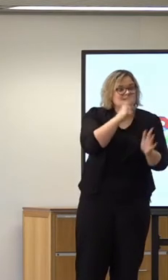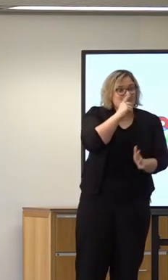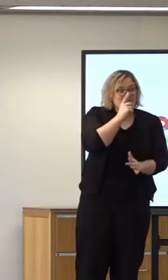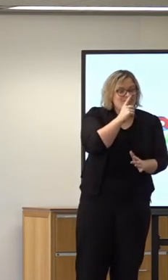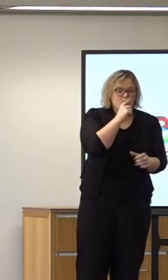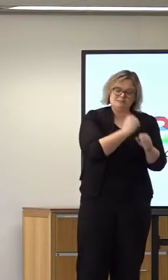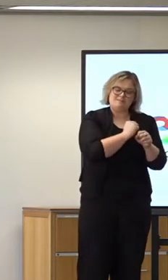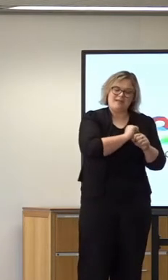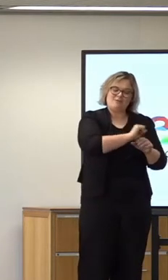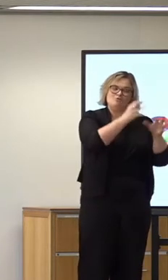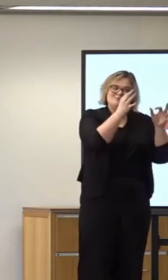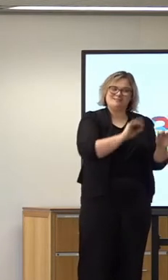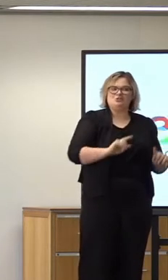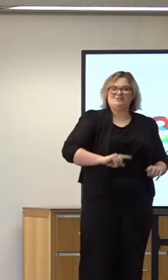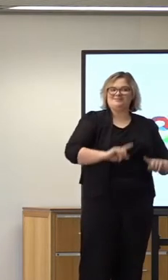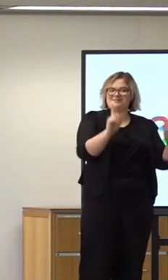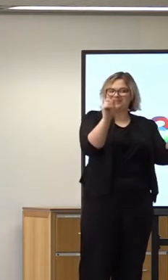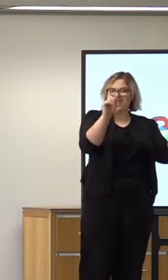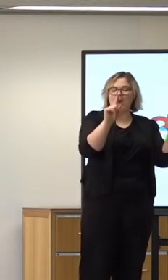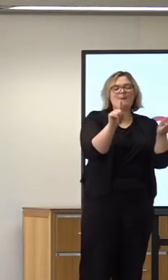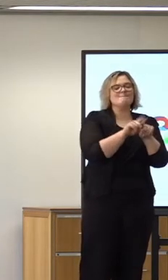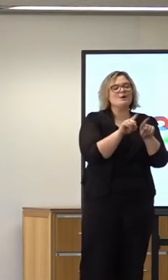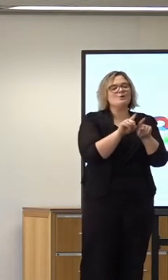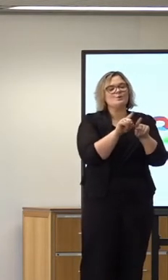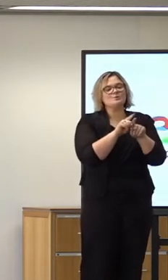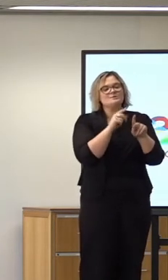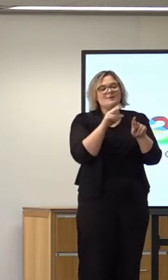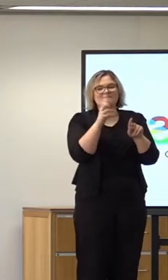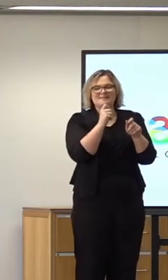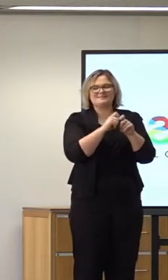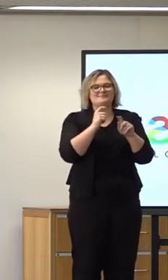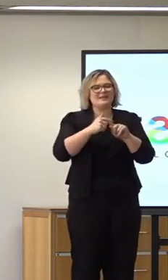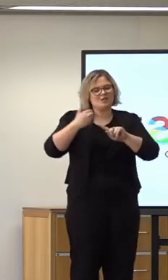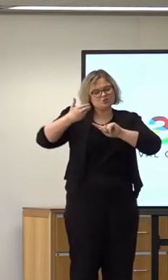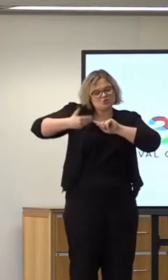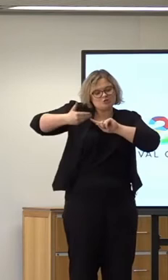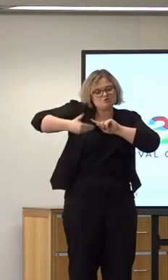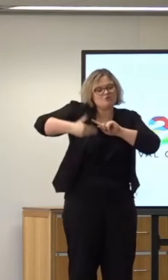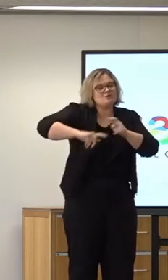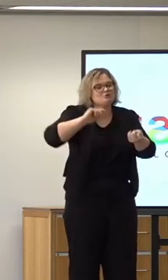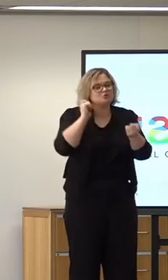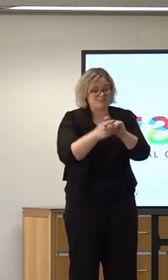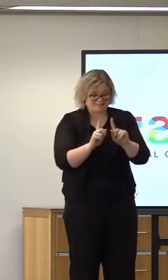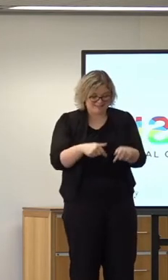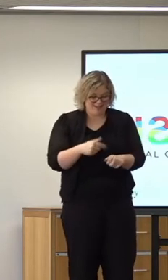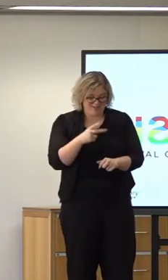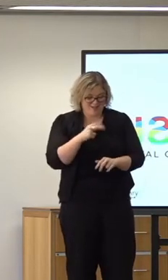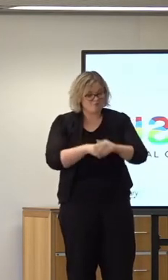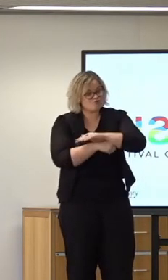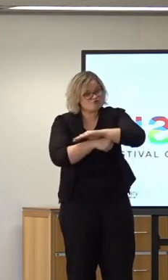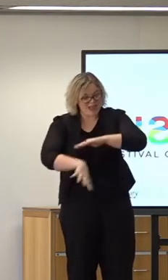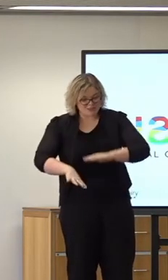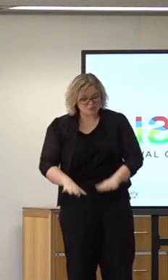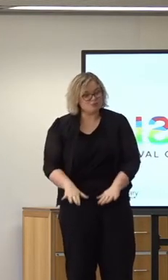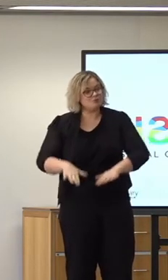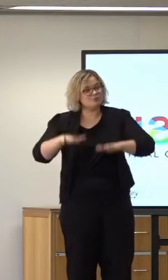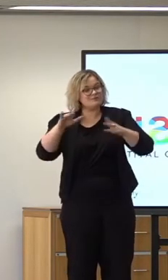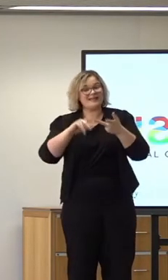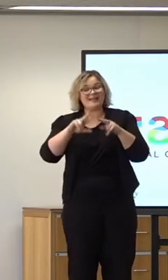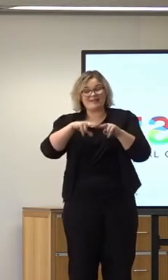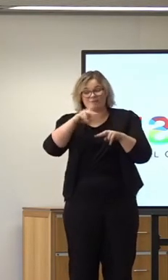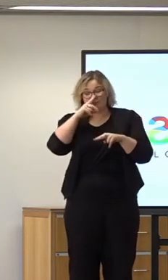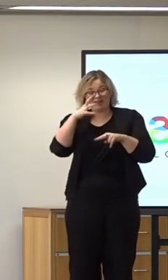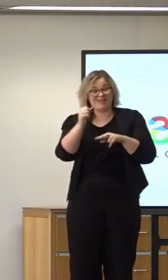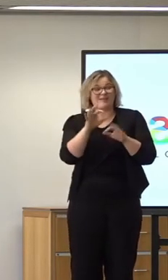make those decisions now, but also it's going to be a generational change from the grassroots. And if we can have an actual Aboriginal art